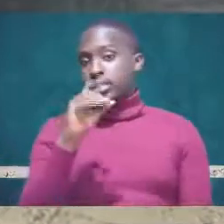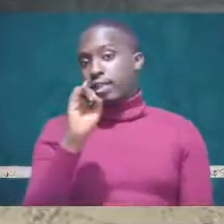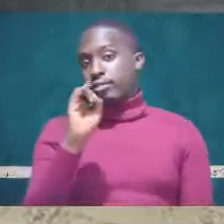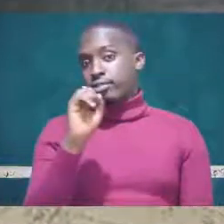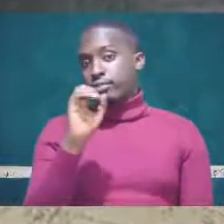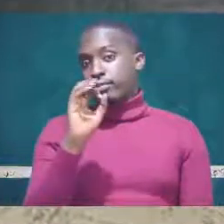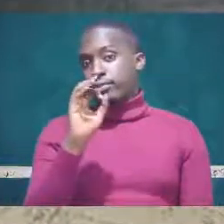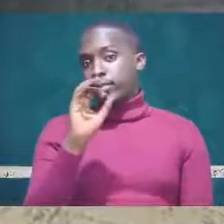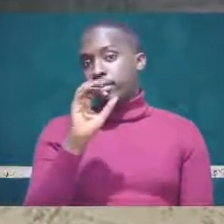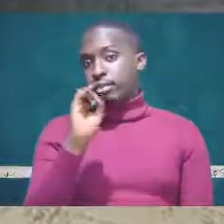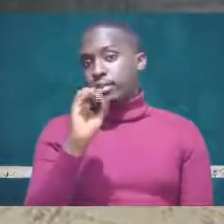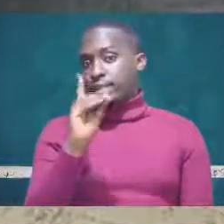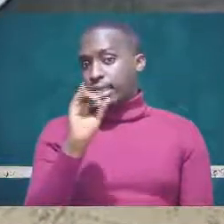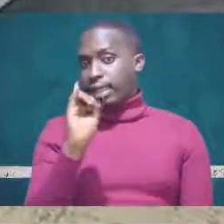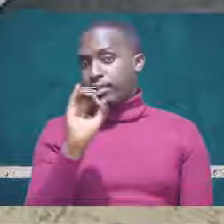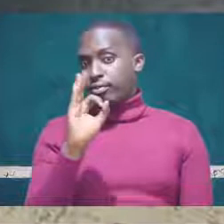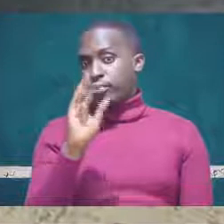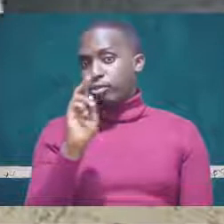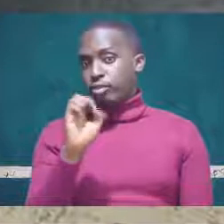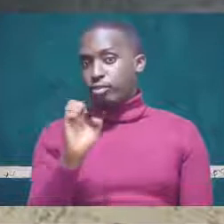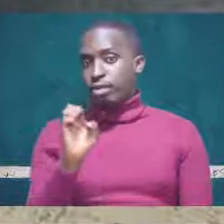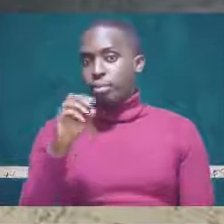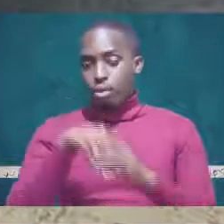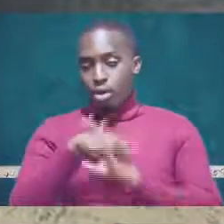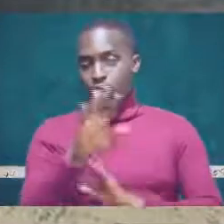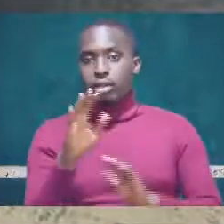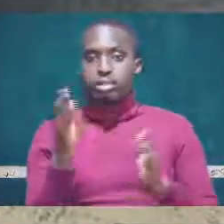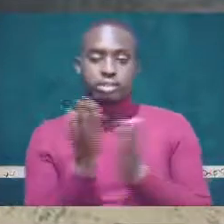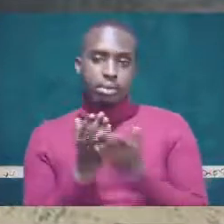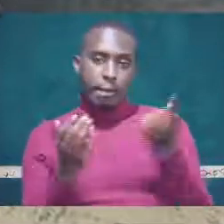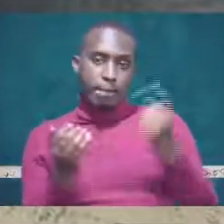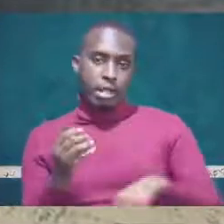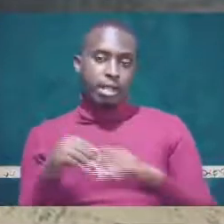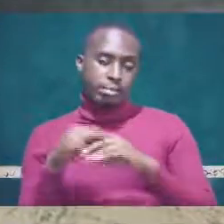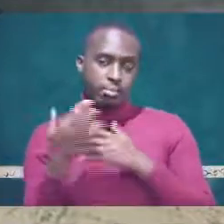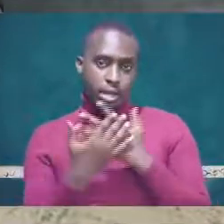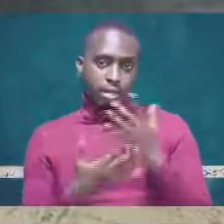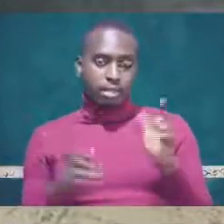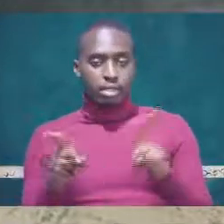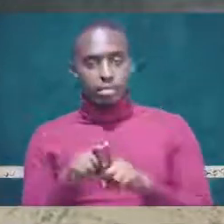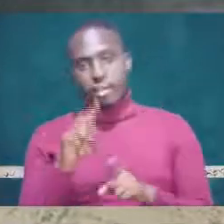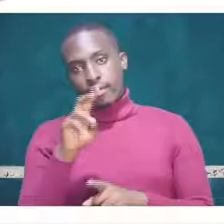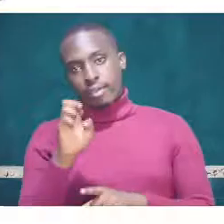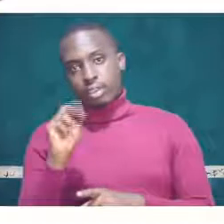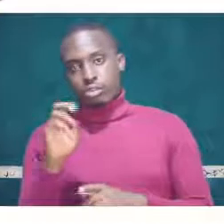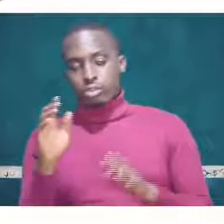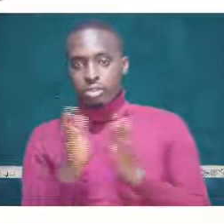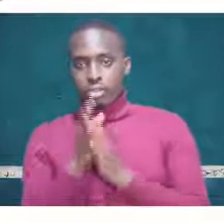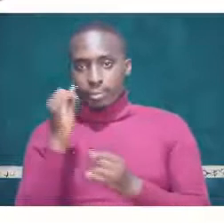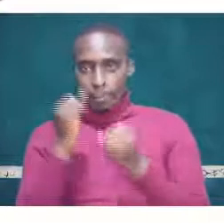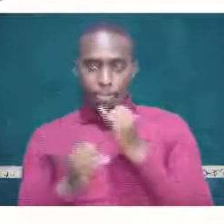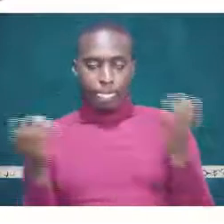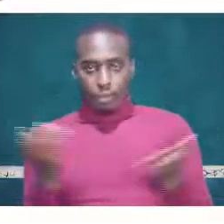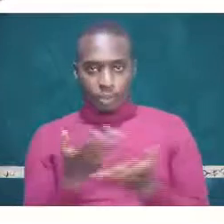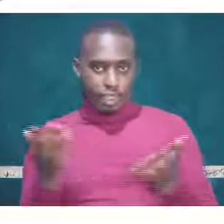happens? The tissue fluid eventually drains back into the blood at the venular end of the capillary where